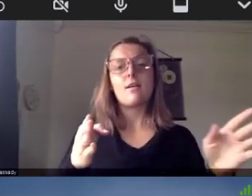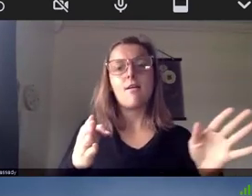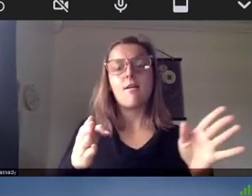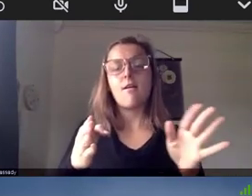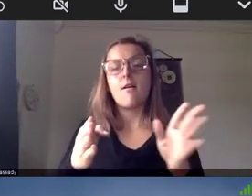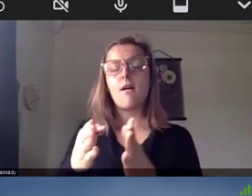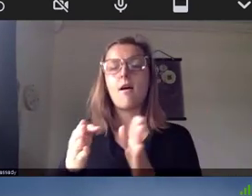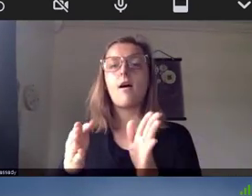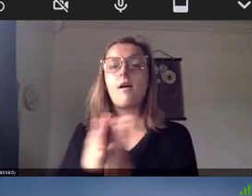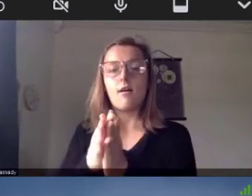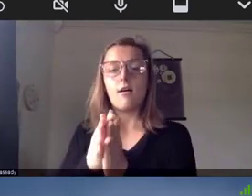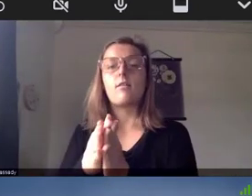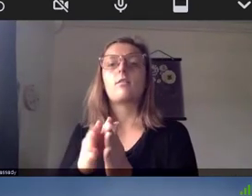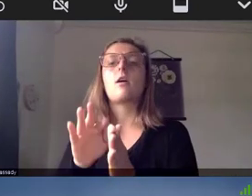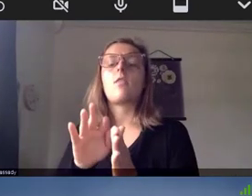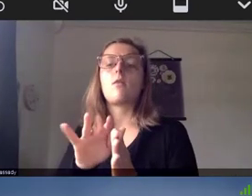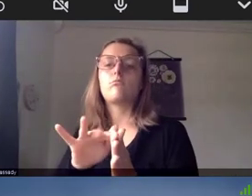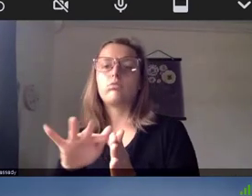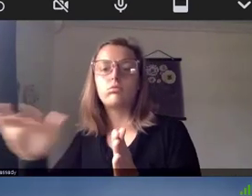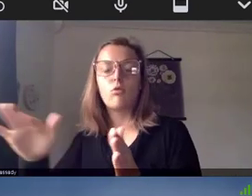the temperature profile, the thermal case.